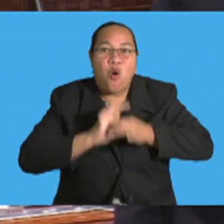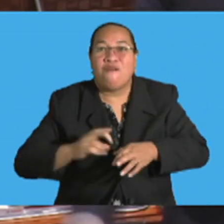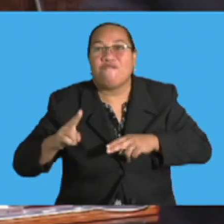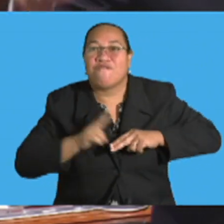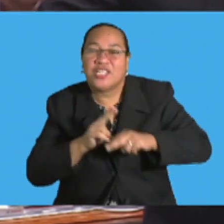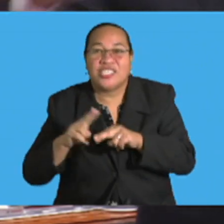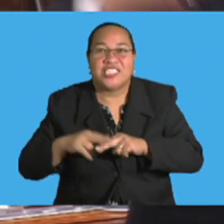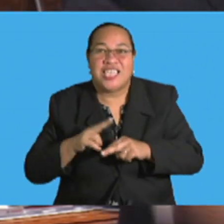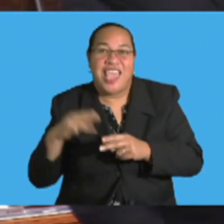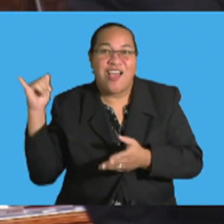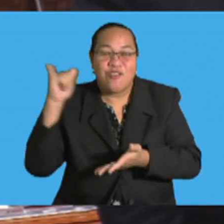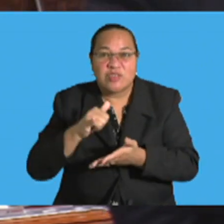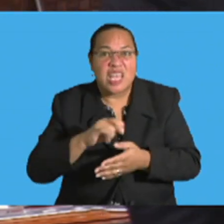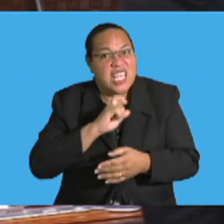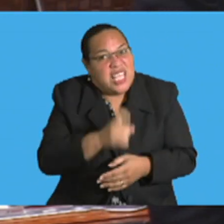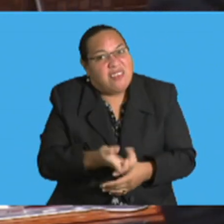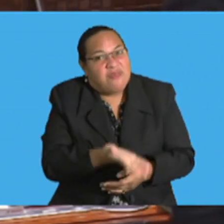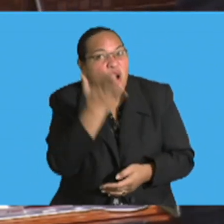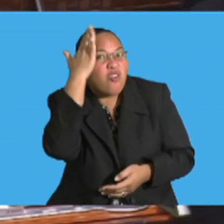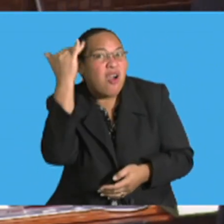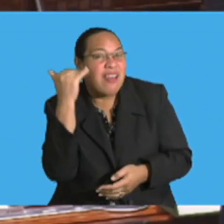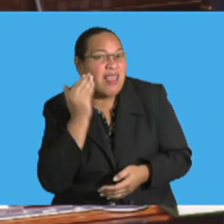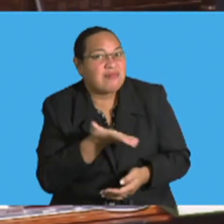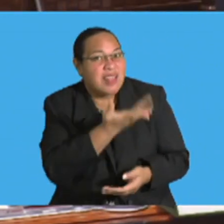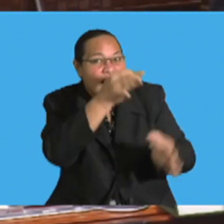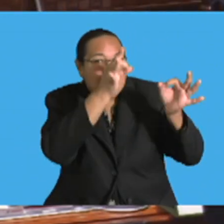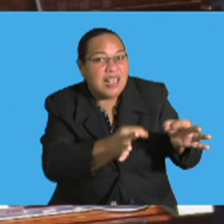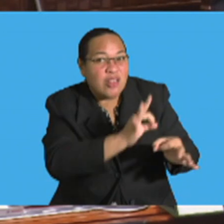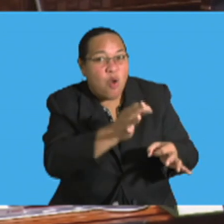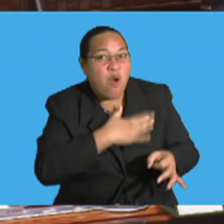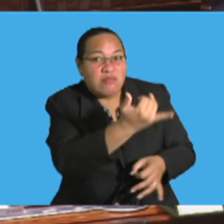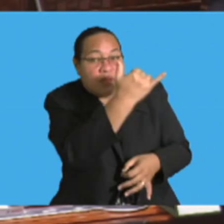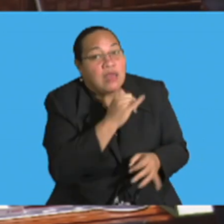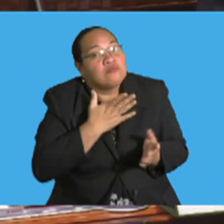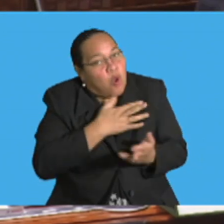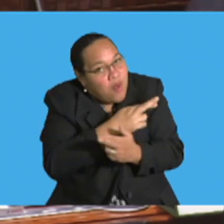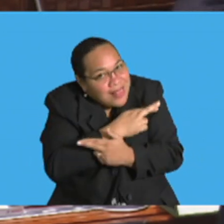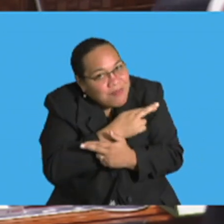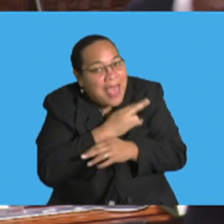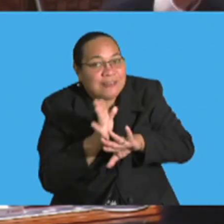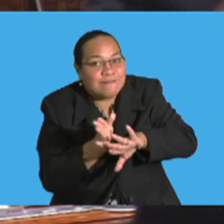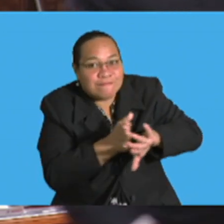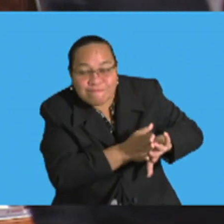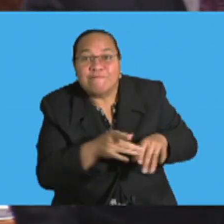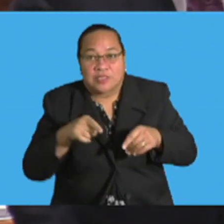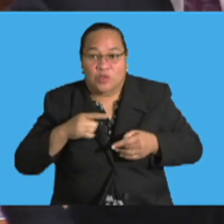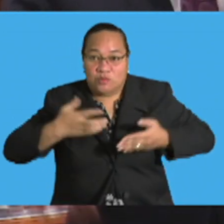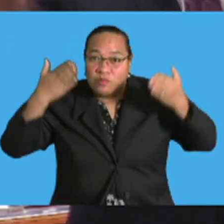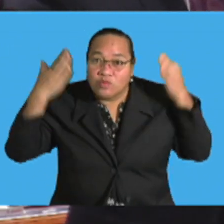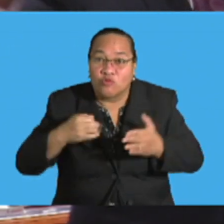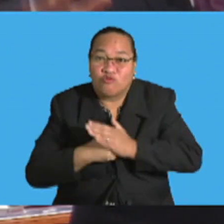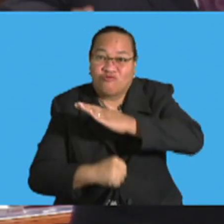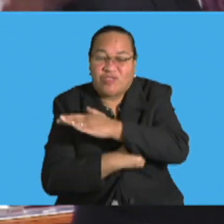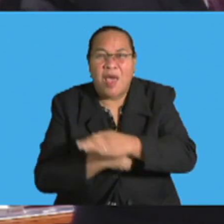to come, but if Korean Airways has made a decision not to come, then we respect that. But let's be positive. Stop